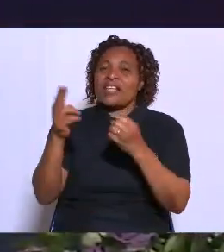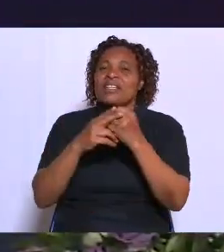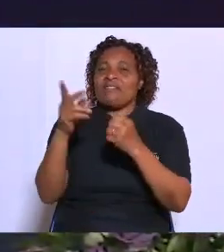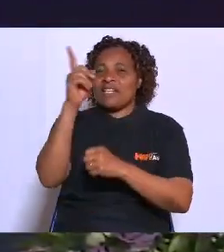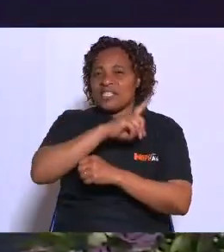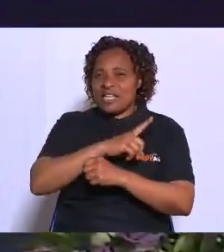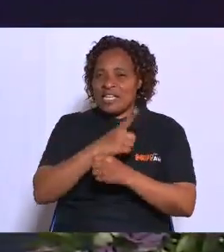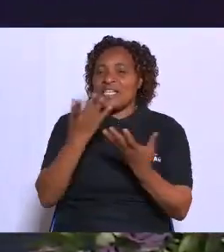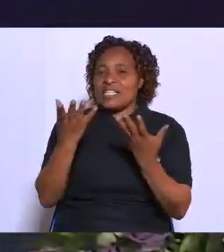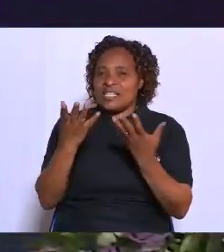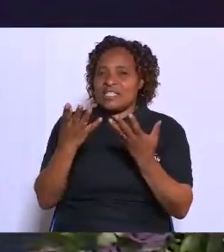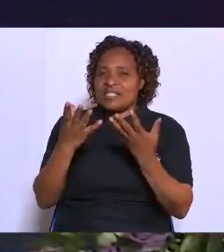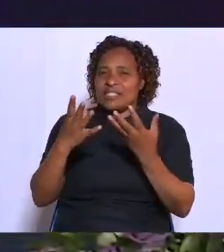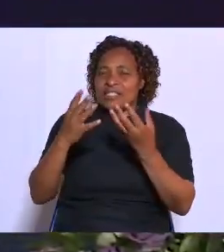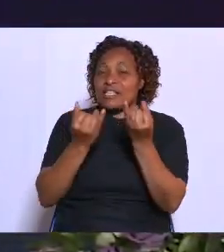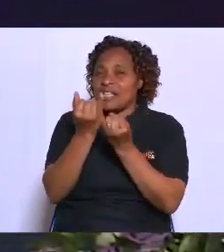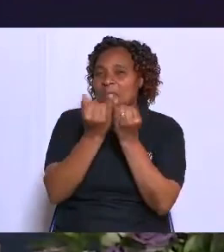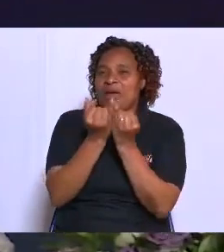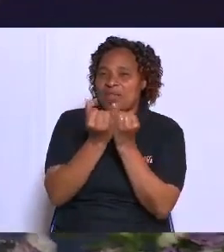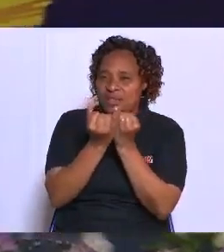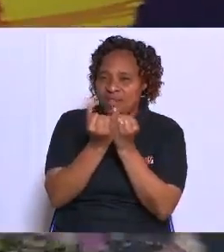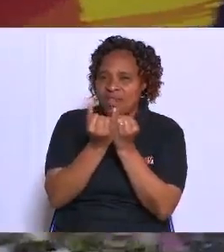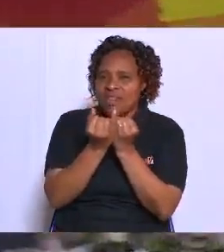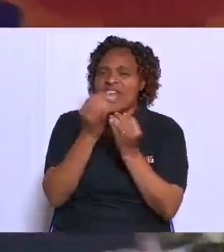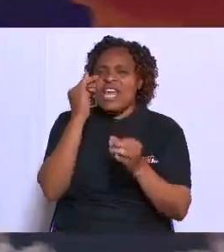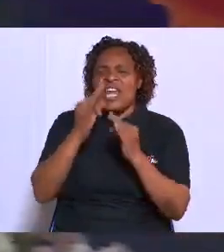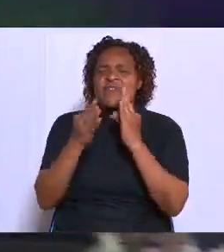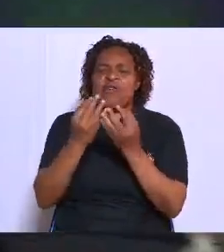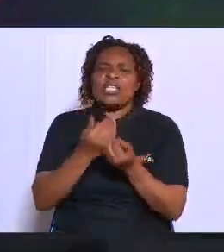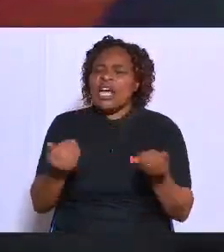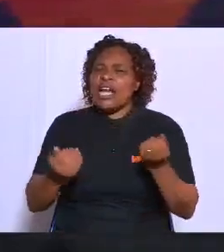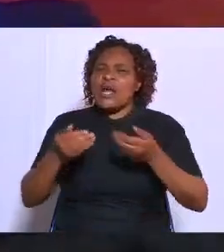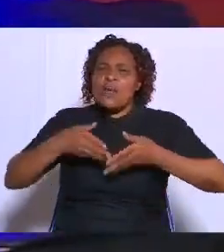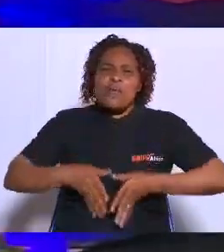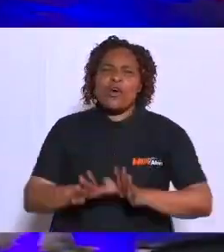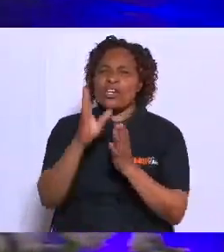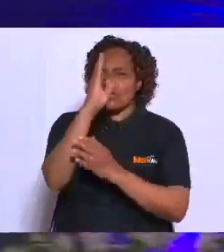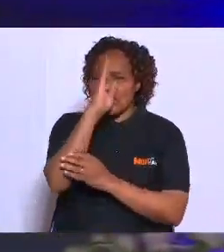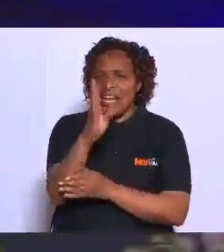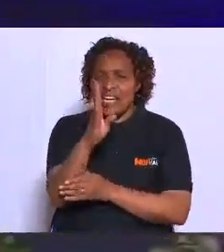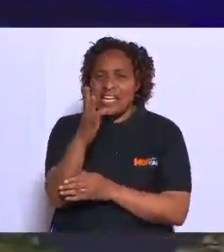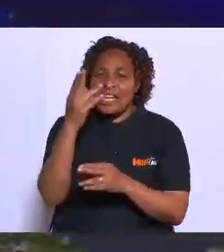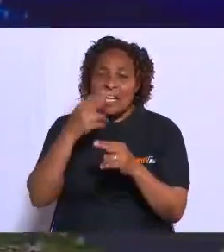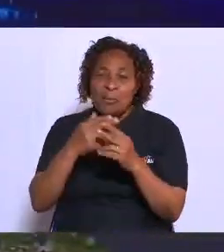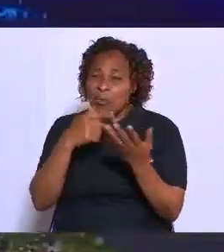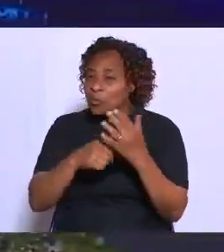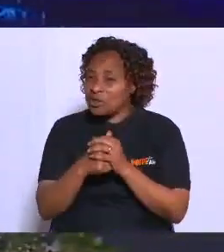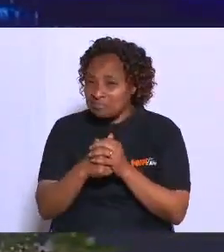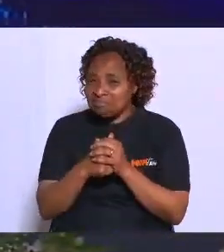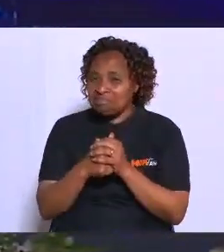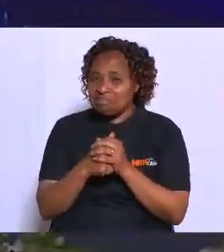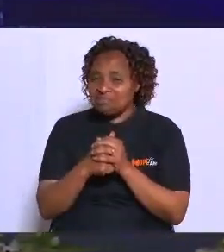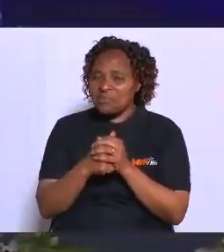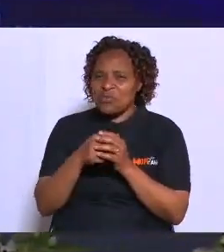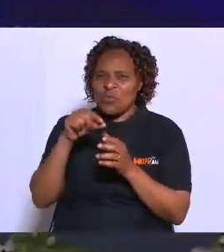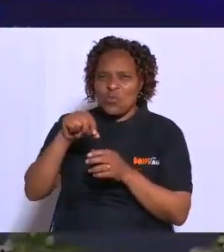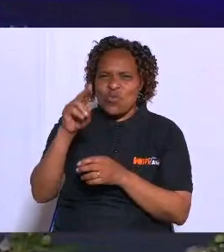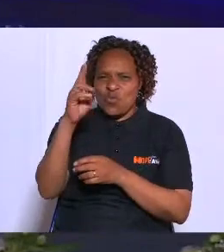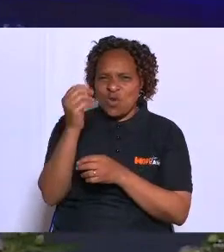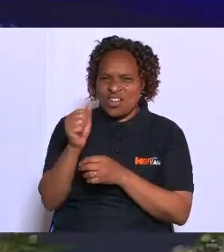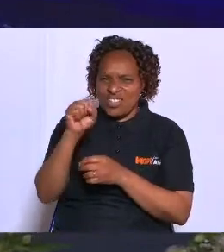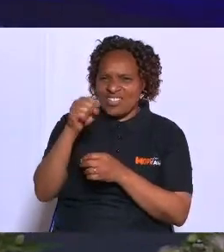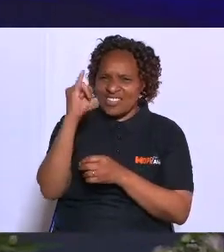seventh day's the Creator's day at Sabbath if a child is born on Sunday in Ghana what do you call him a male child quasi